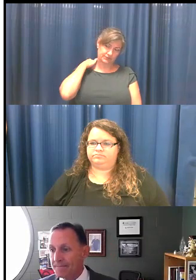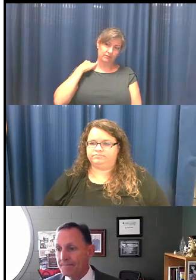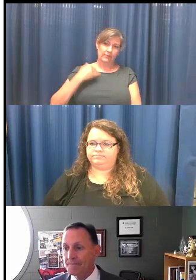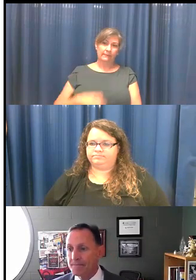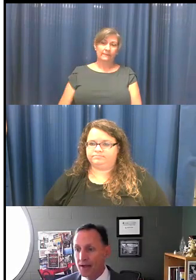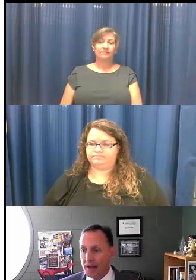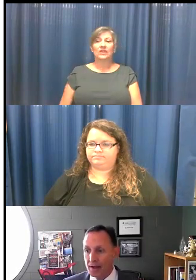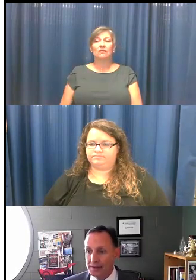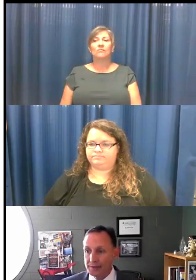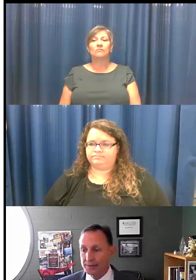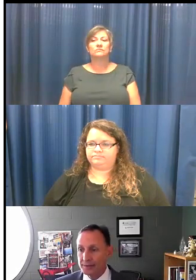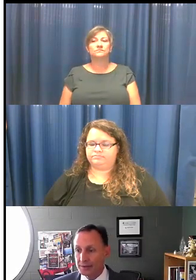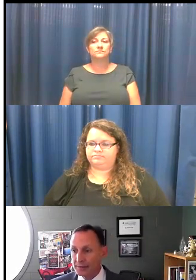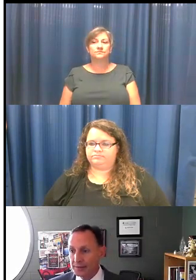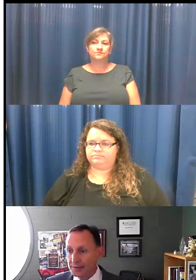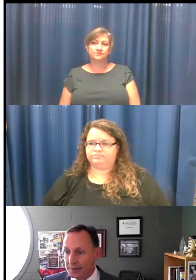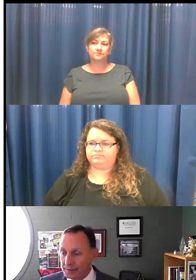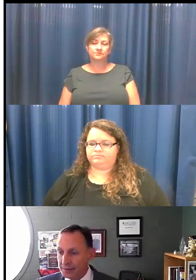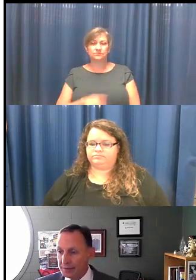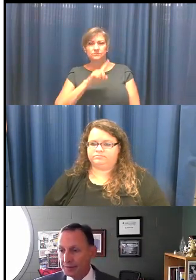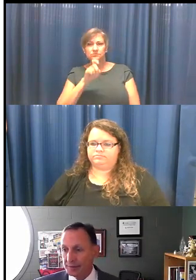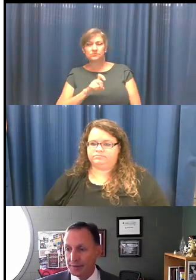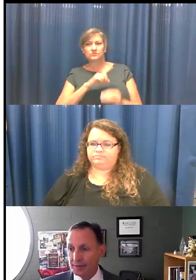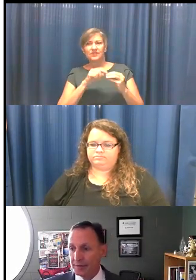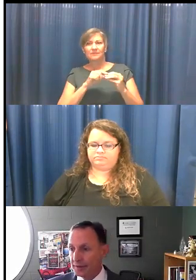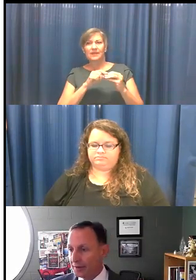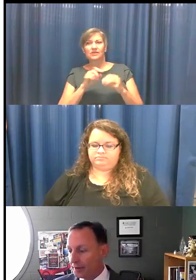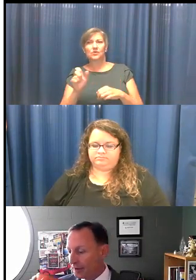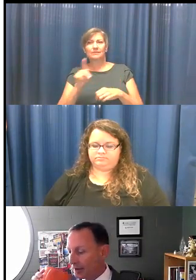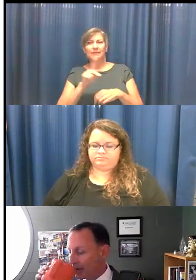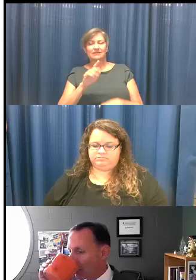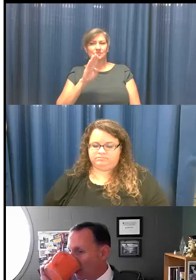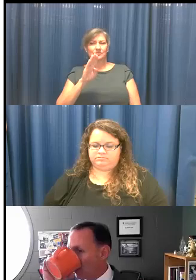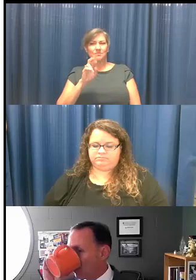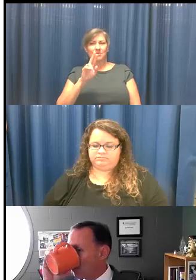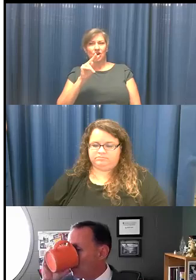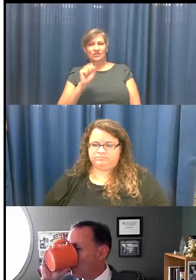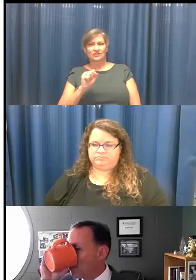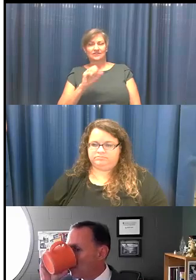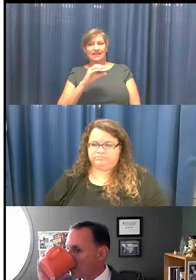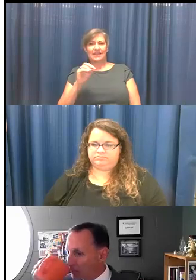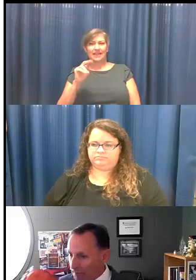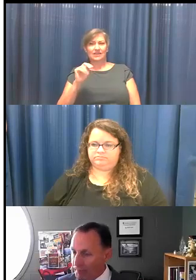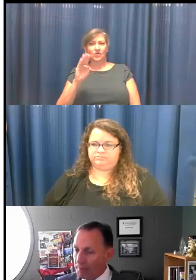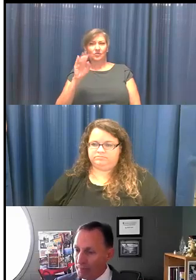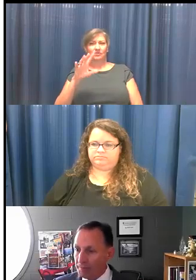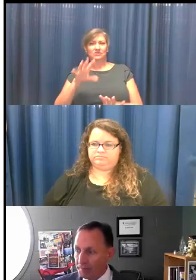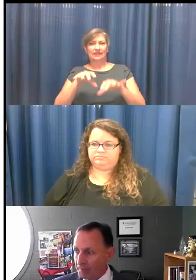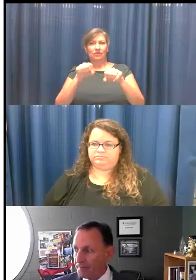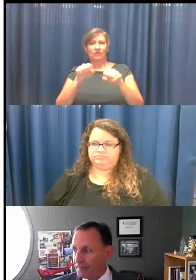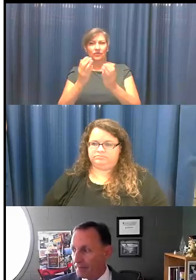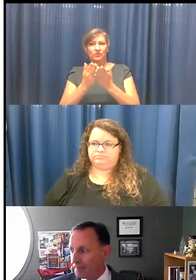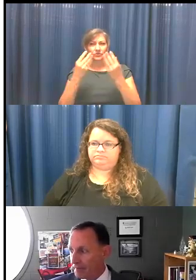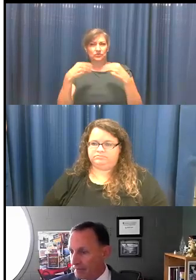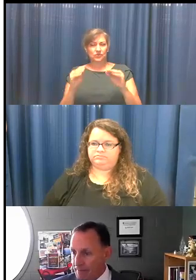Here's a question about returning to Barnes and Noble, taking over the bookstore operations. And the question is,